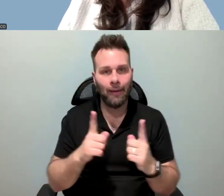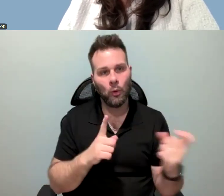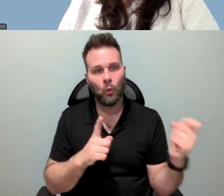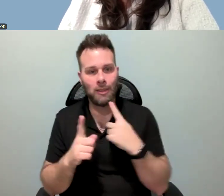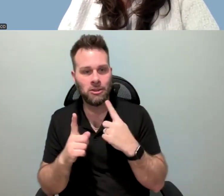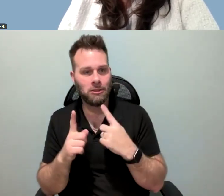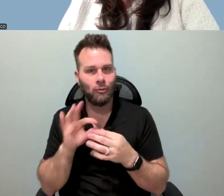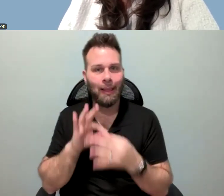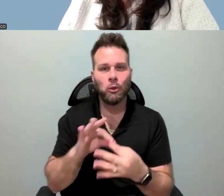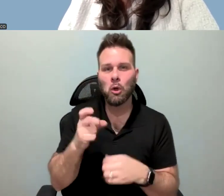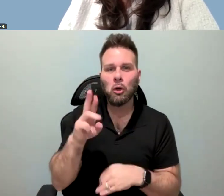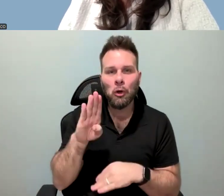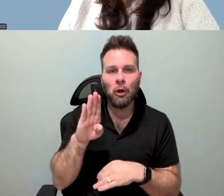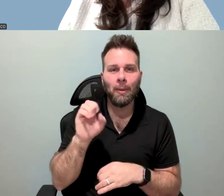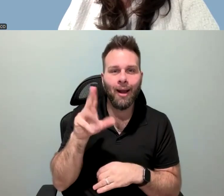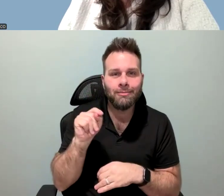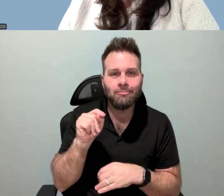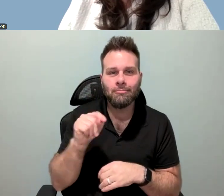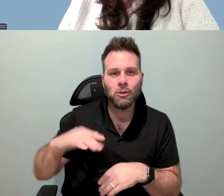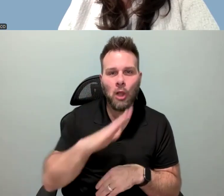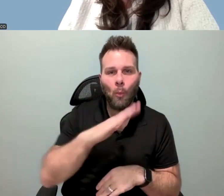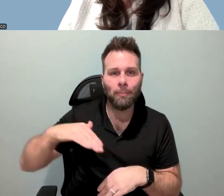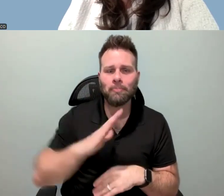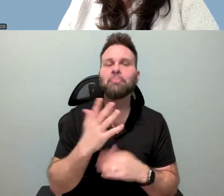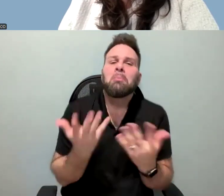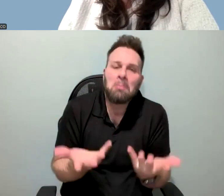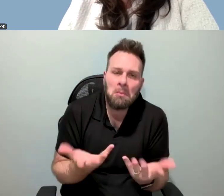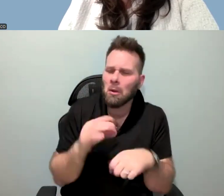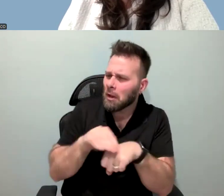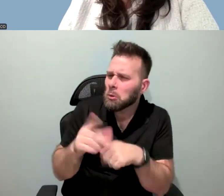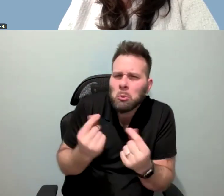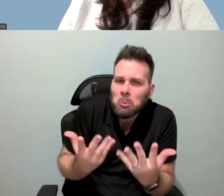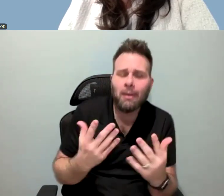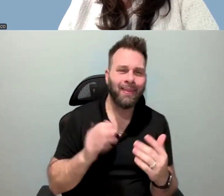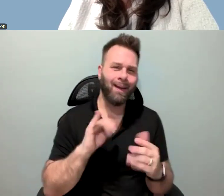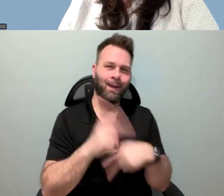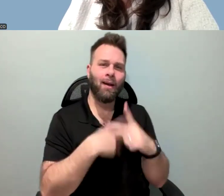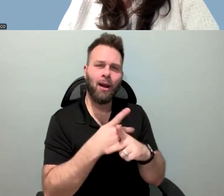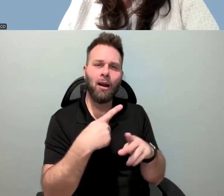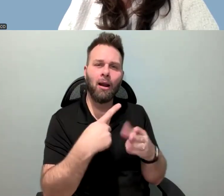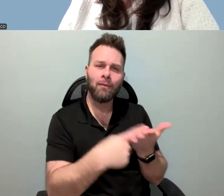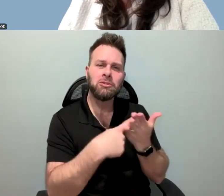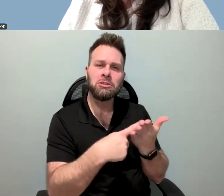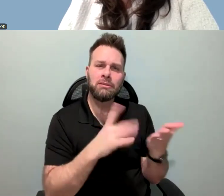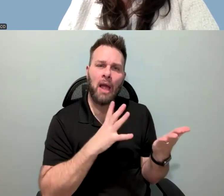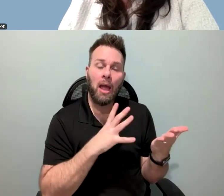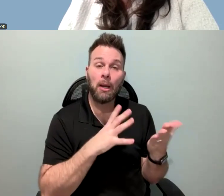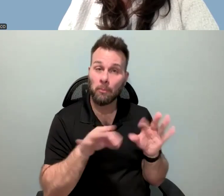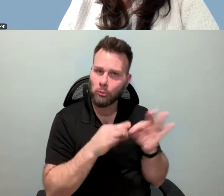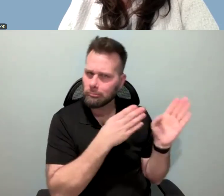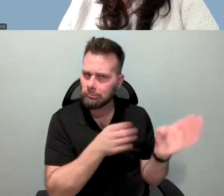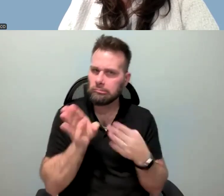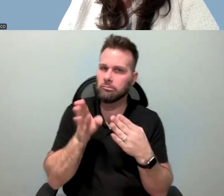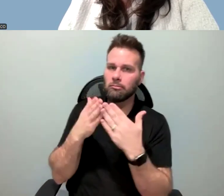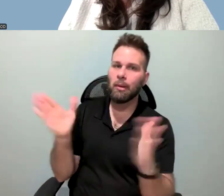or what an assistive listening device would do, obviously those conversations are fine, but you want to make sure everything comes back to the public meeting to say we've